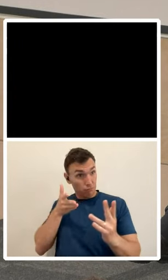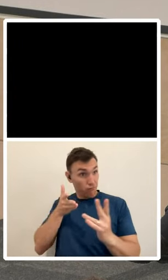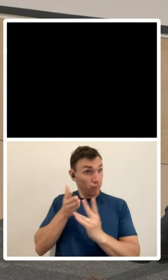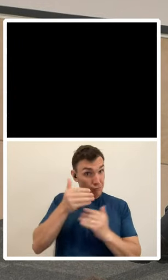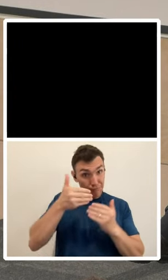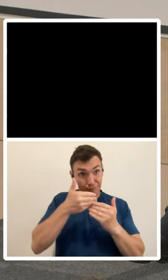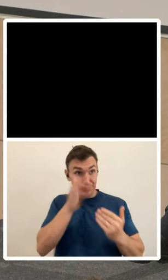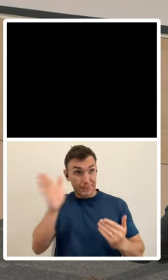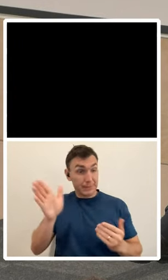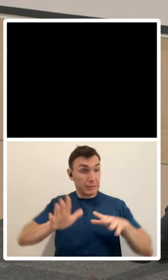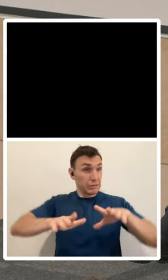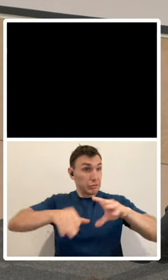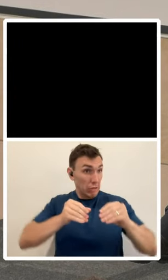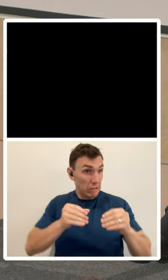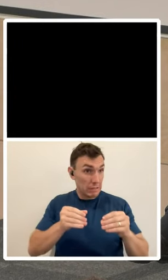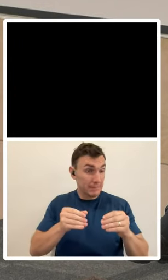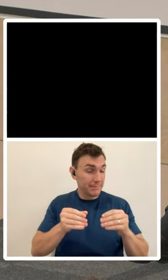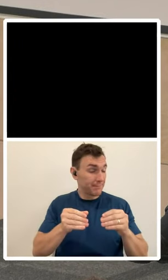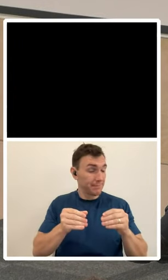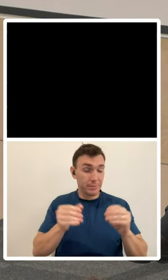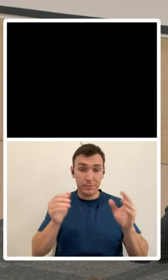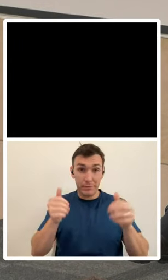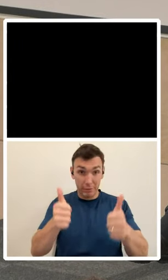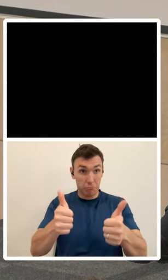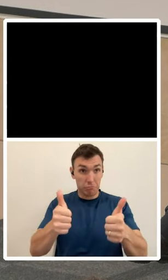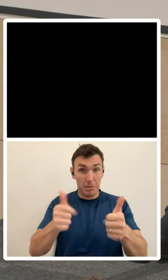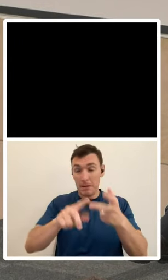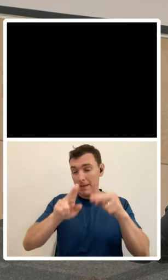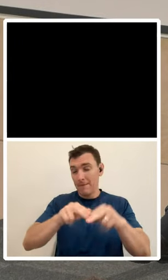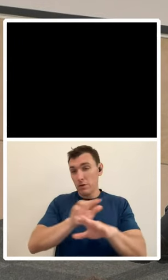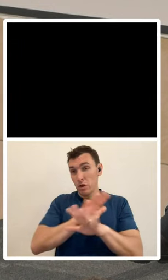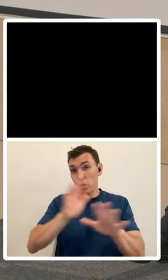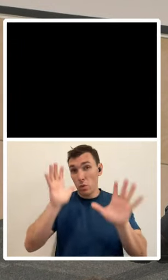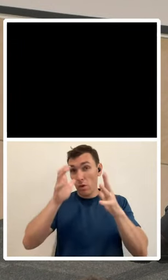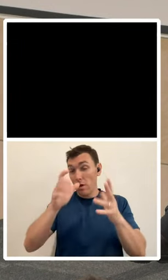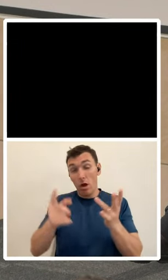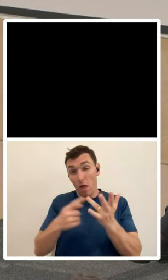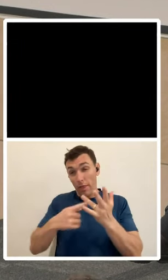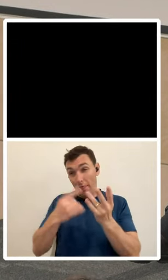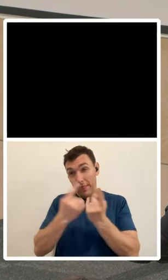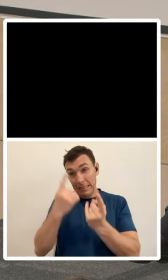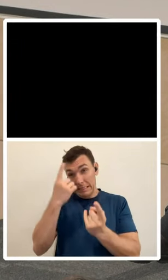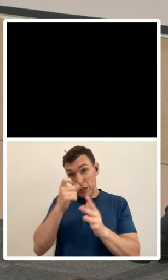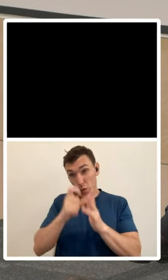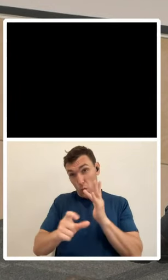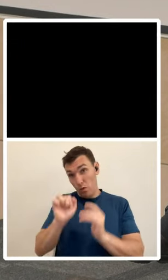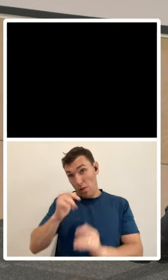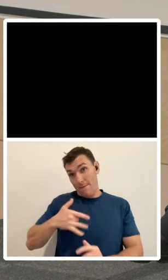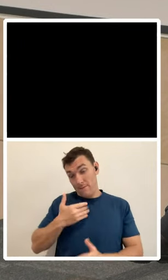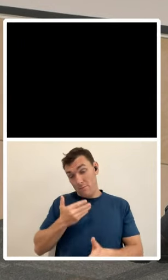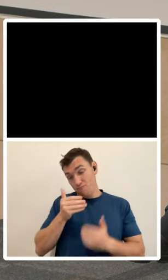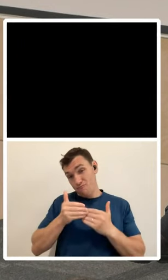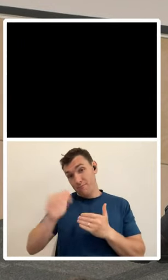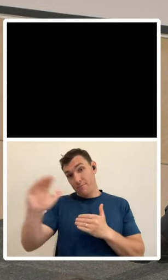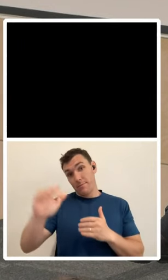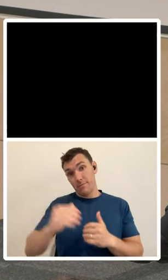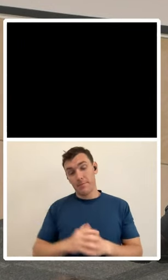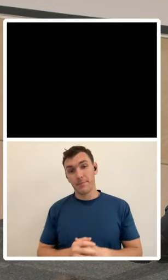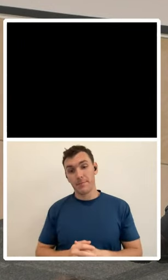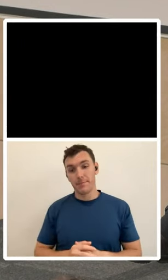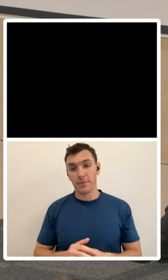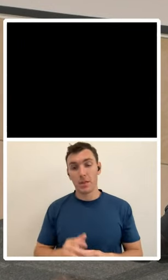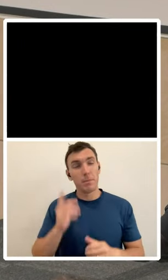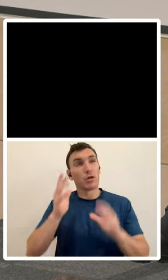to lose. And there are other things you can do with your life, you know. So, look, just don't beat yourself up. Don't beat yourself up. We'll go,